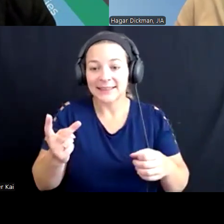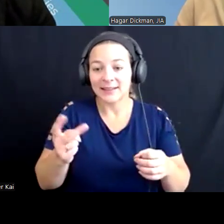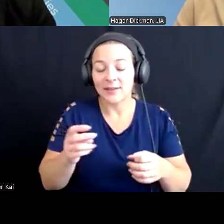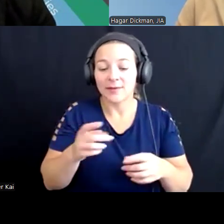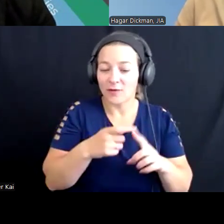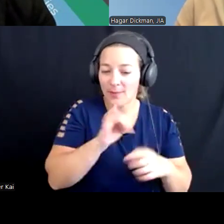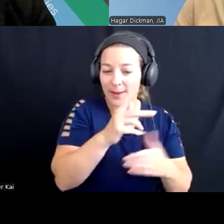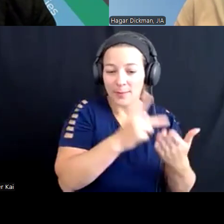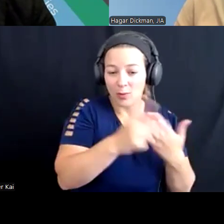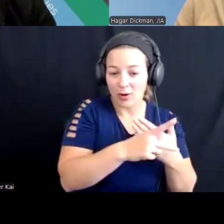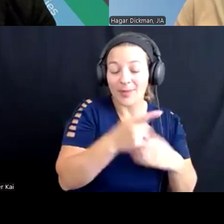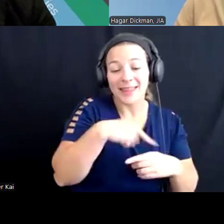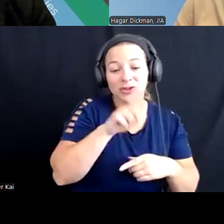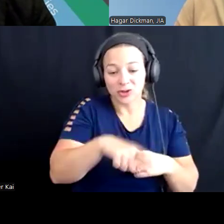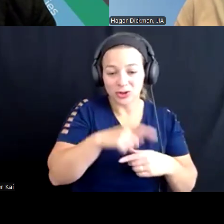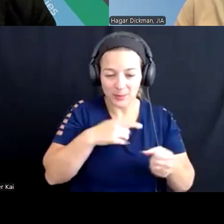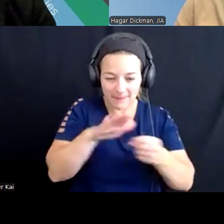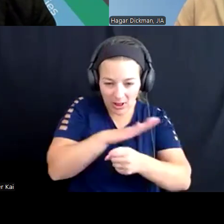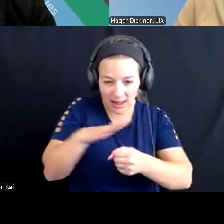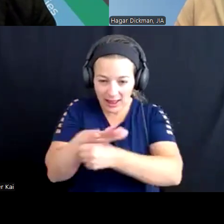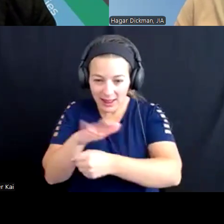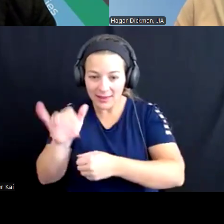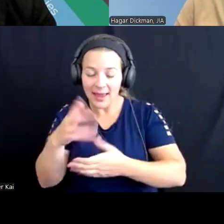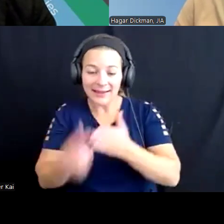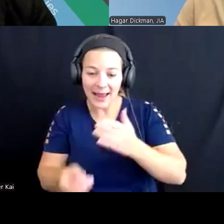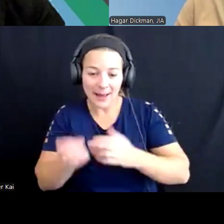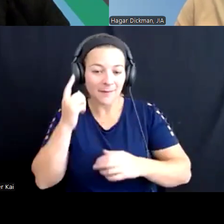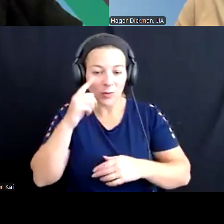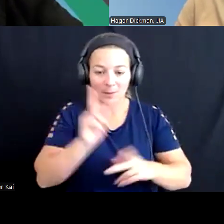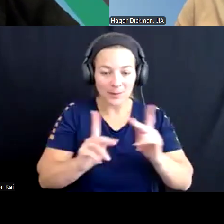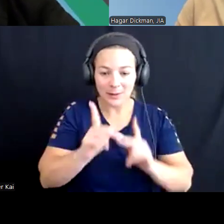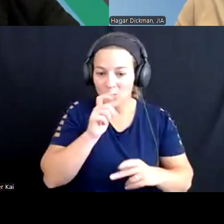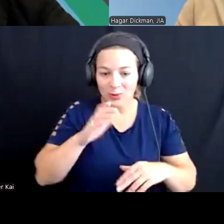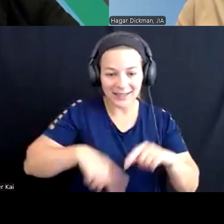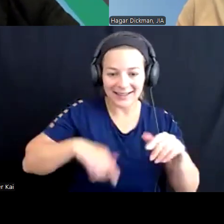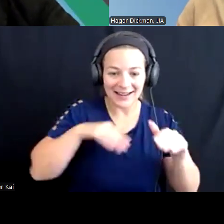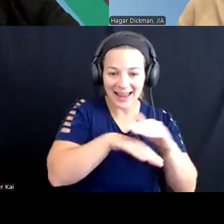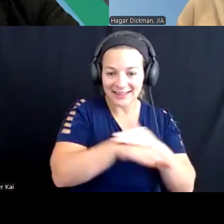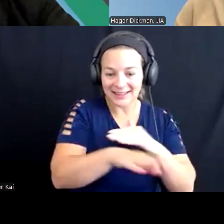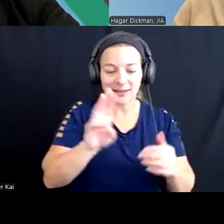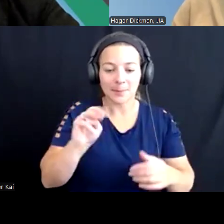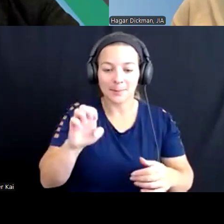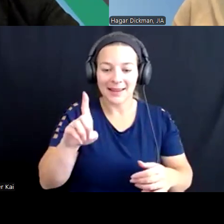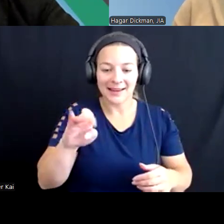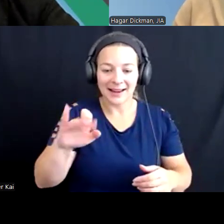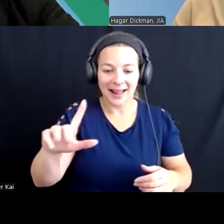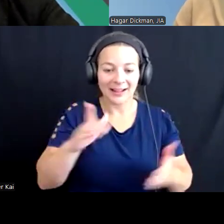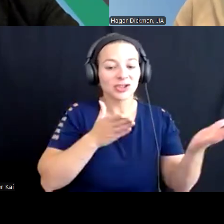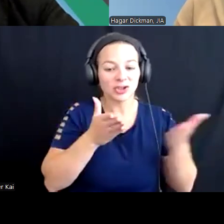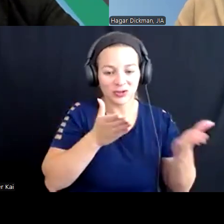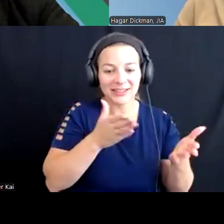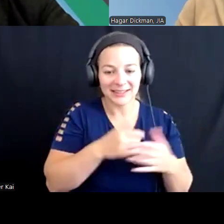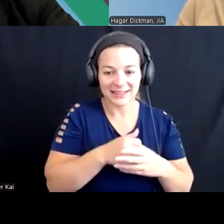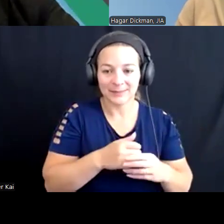are supposed to really be filling the gaps for those people not accessing Medi-Cal services are not sufficient. And I think that makes sense because